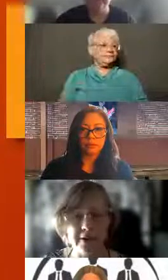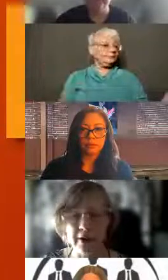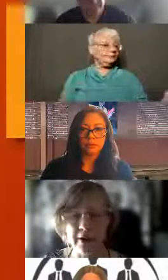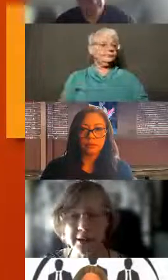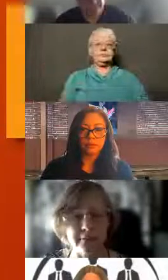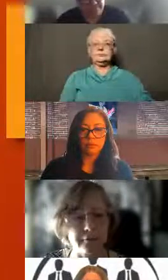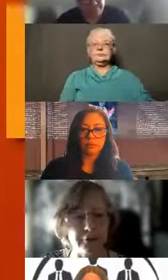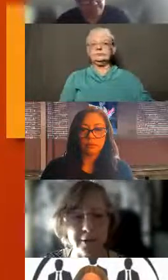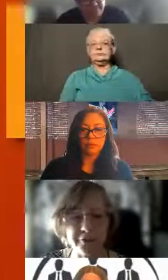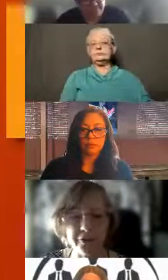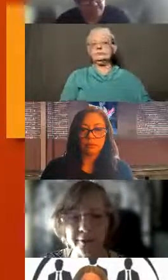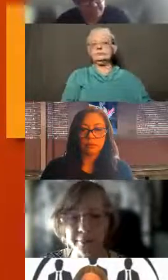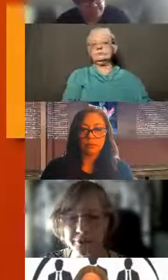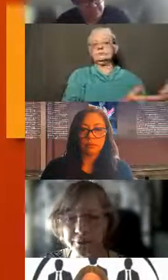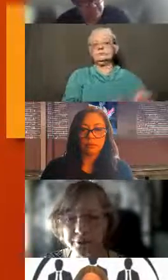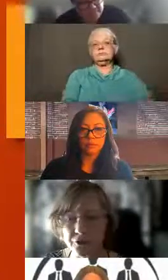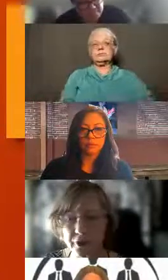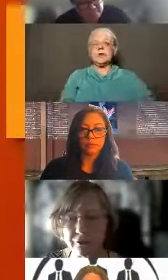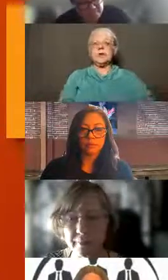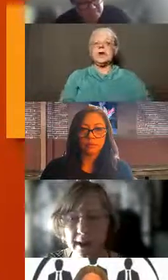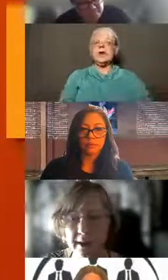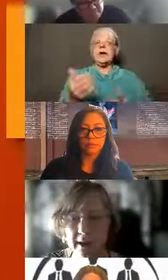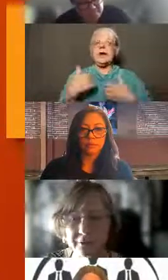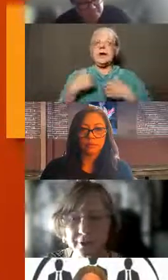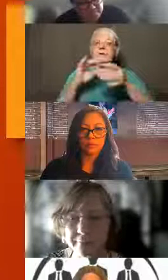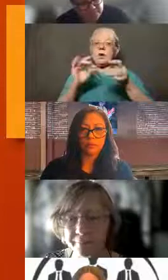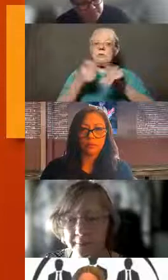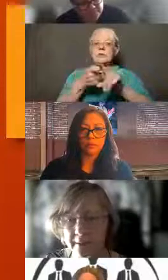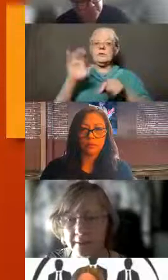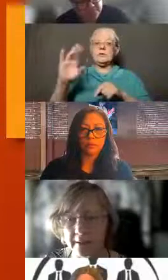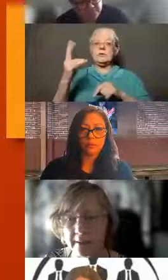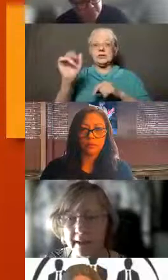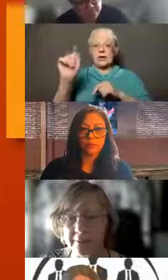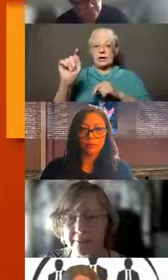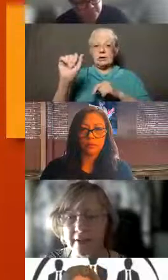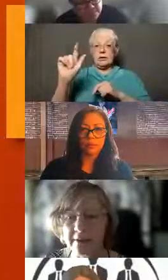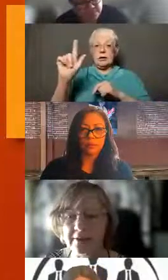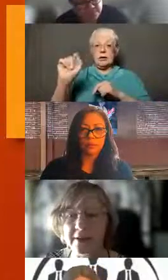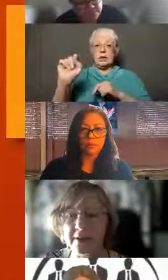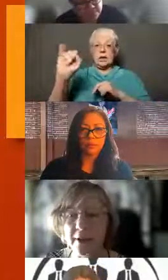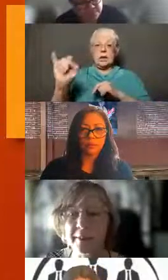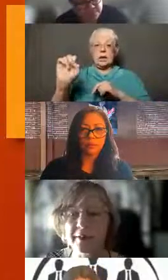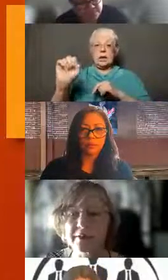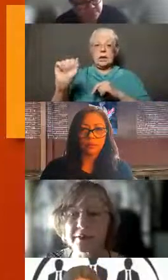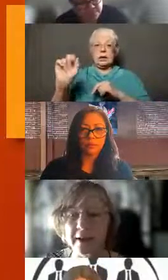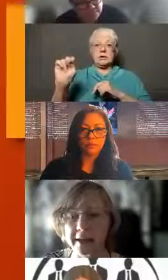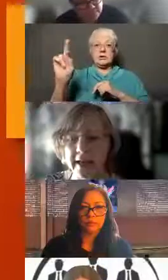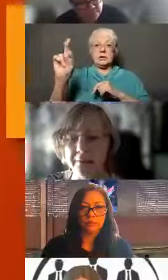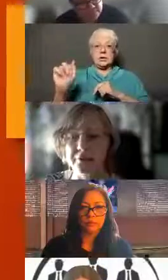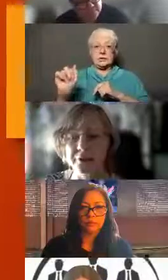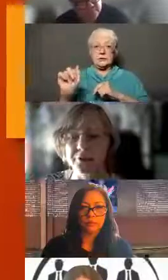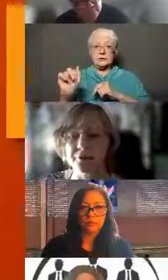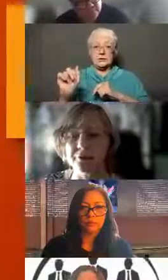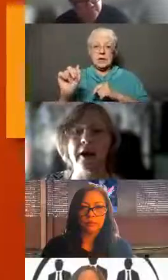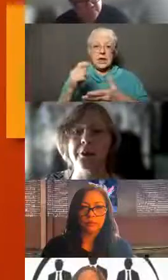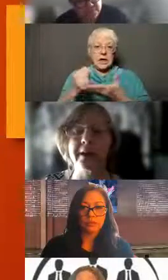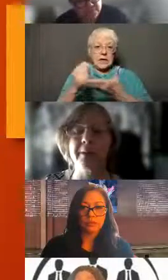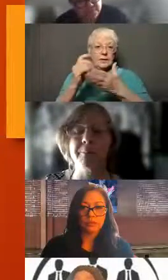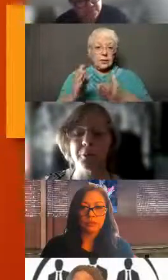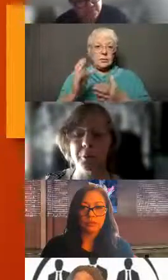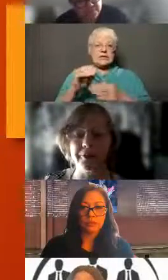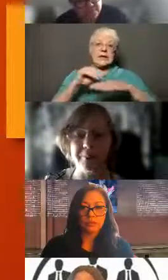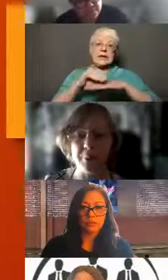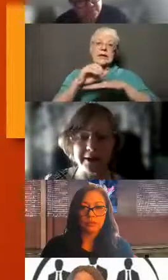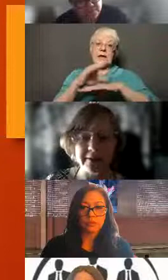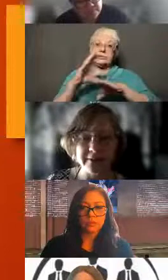I have a comment for question number 2 in the chat from Alejandra. I would say seeing therapists and counselors following